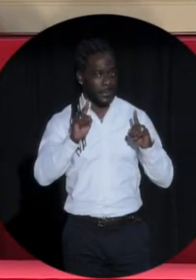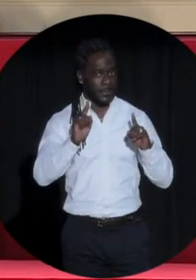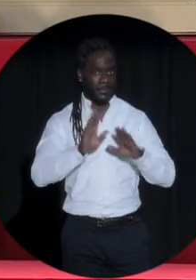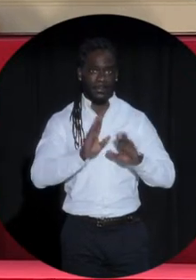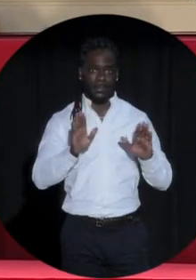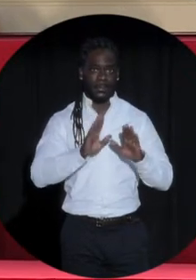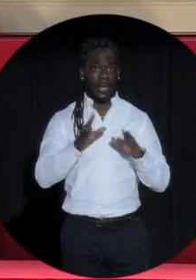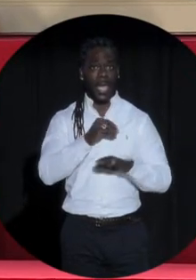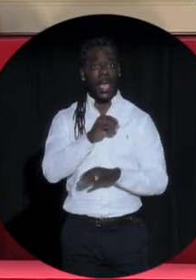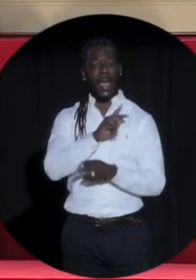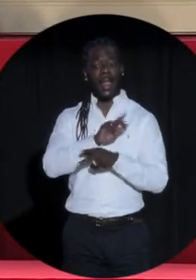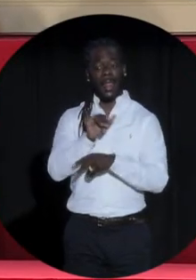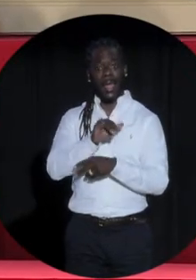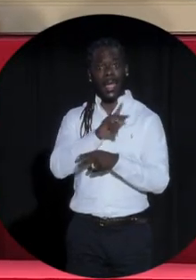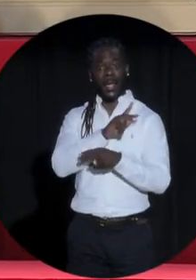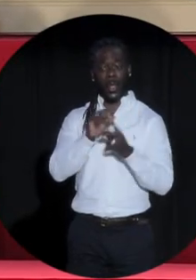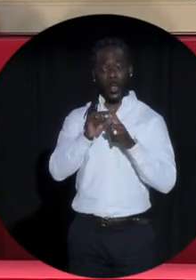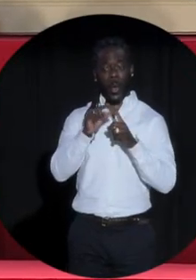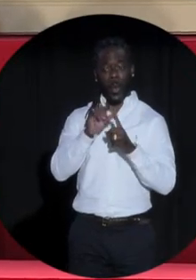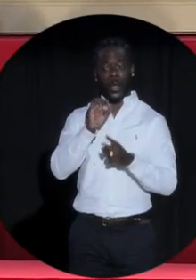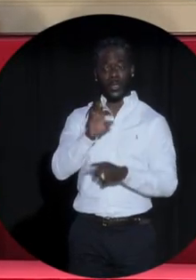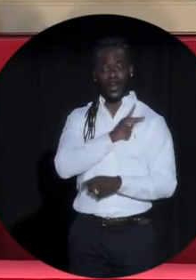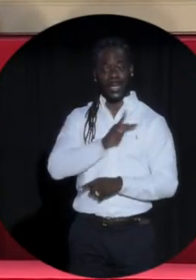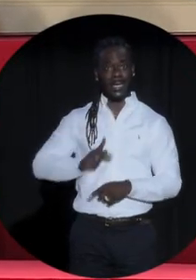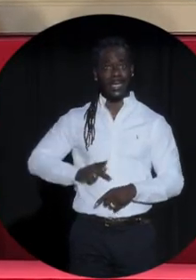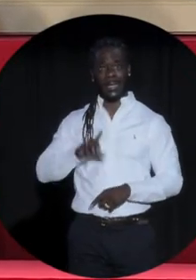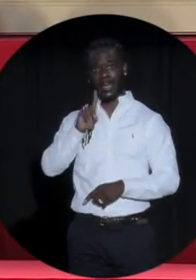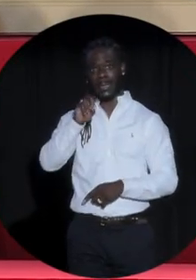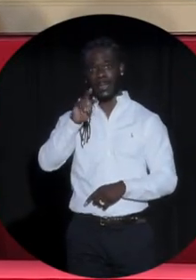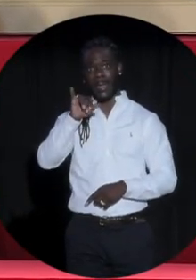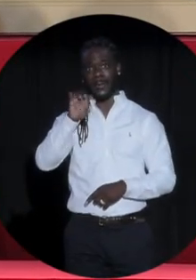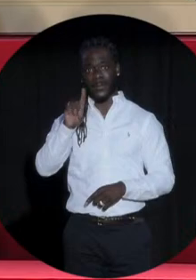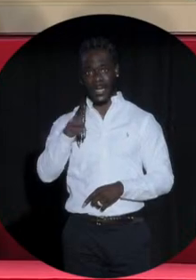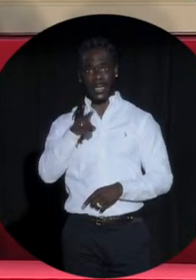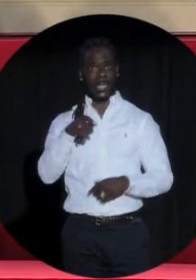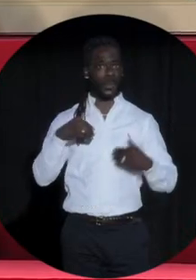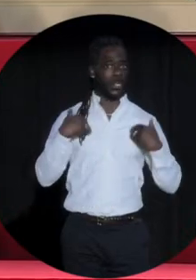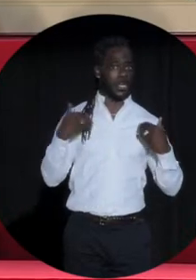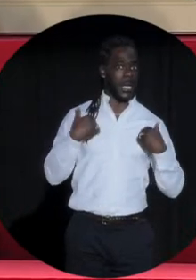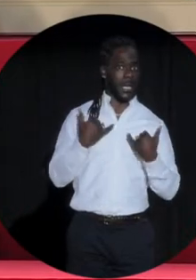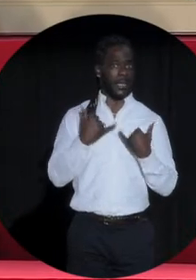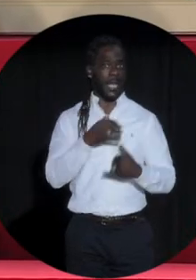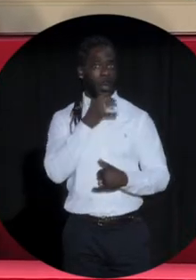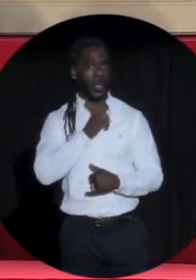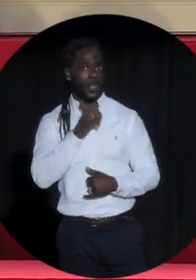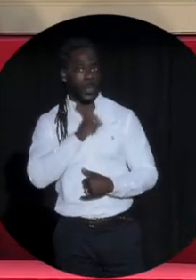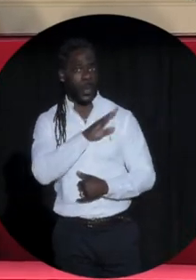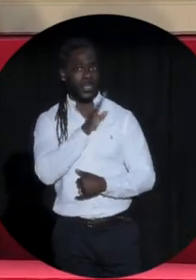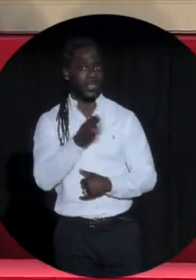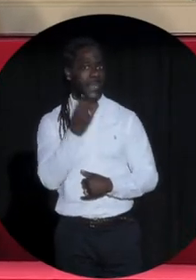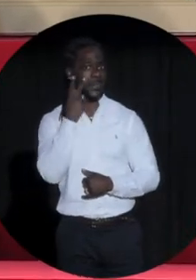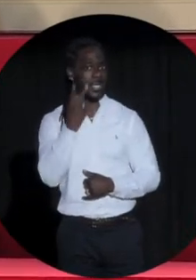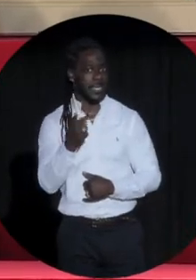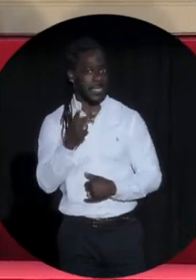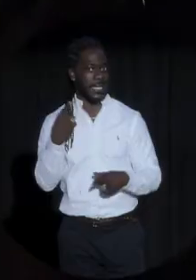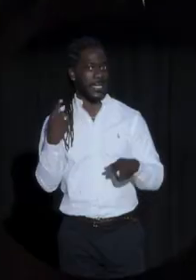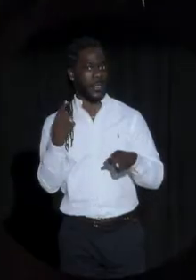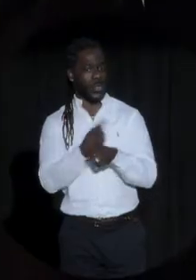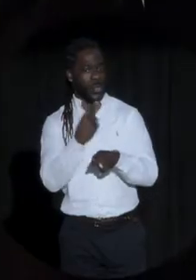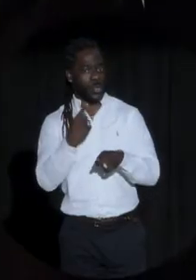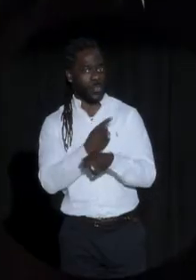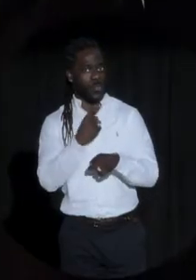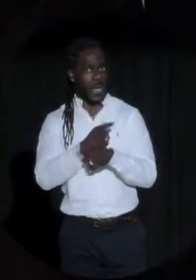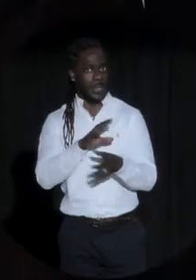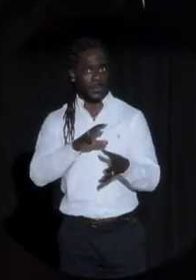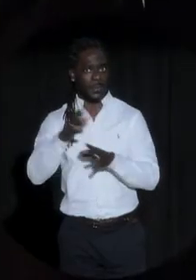King David, he says, he's been young and now he's old, and he's never seen the righteous forsaken, nor his